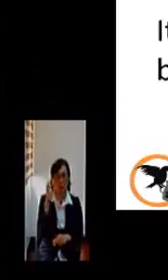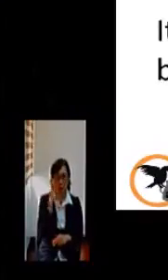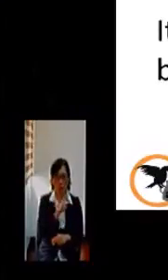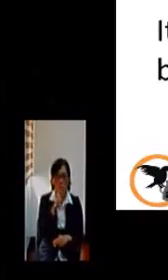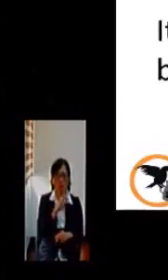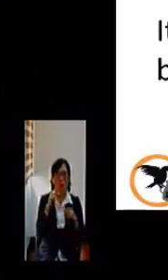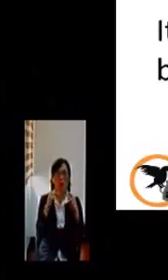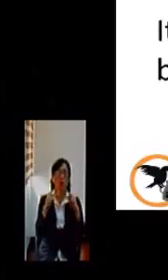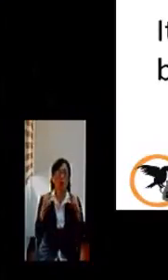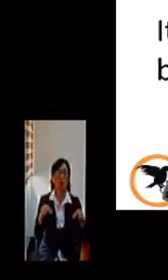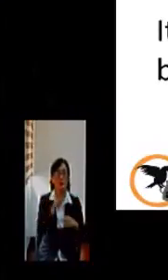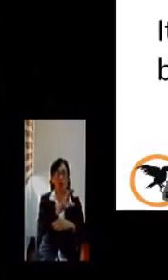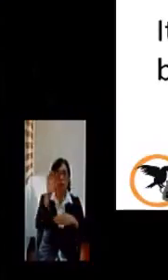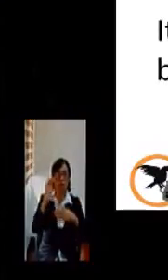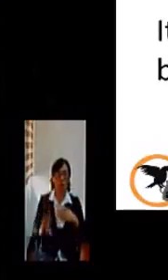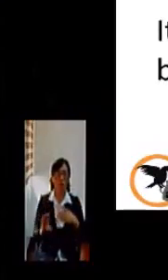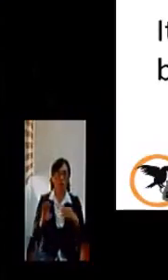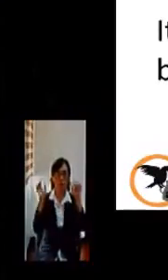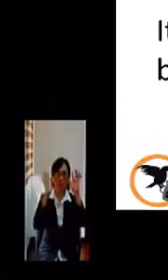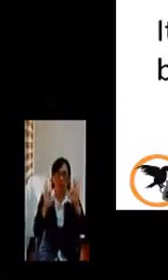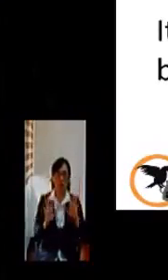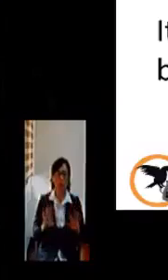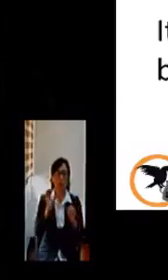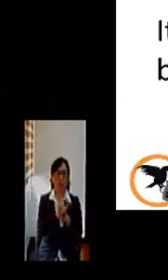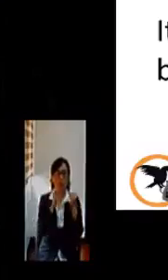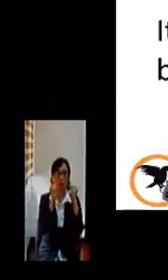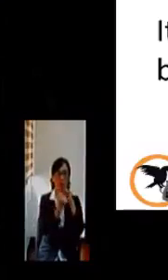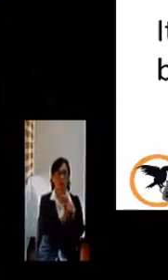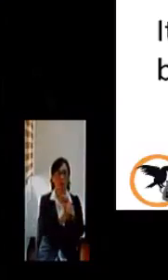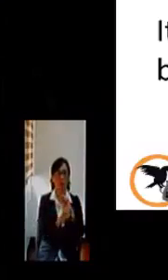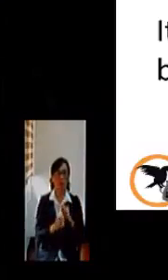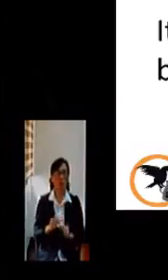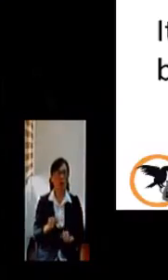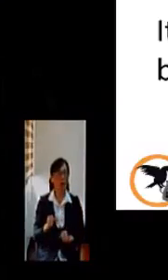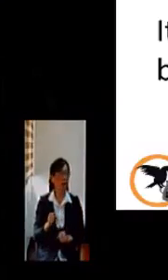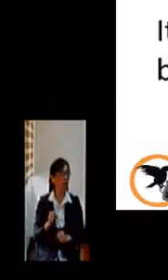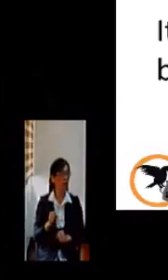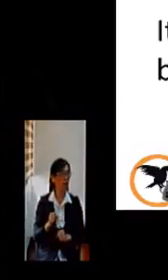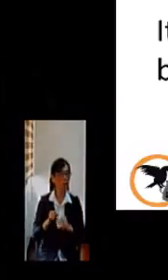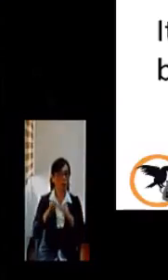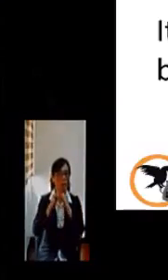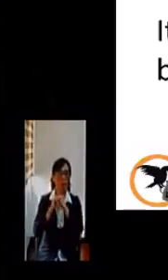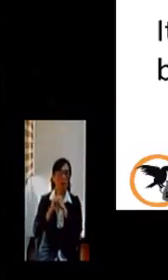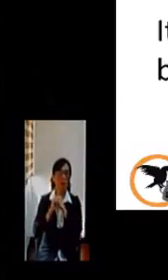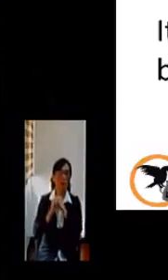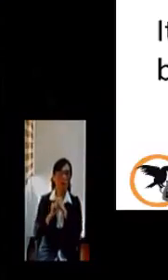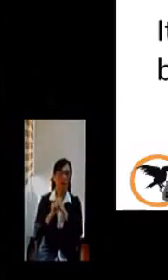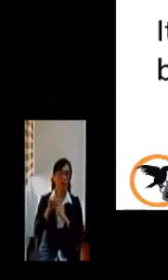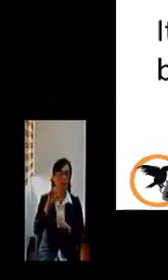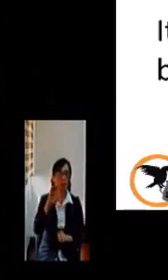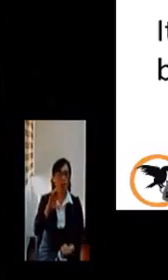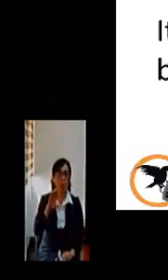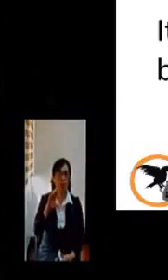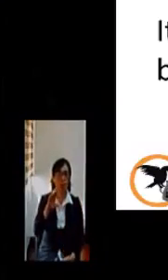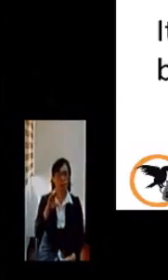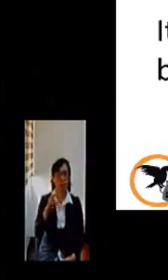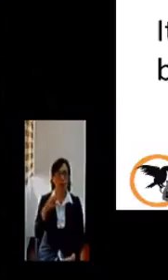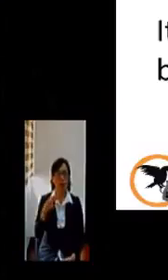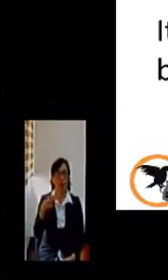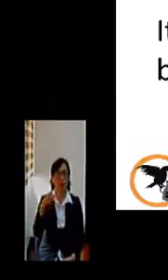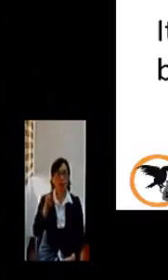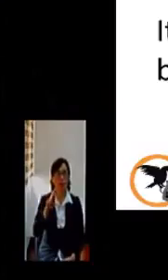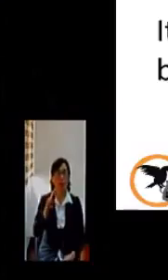In conclusion, climate change action is not about the propaganda. It's not about CSR. Nor it's just